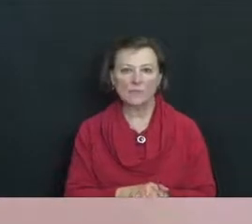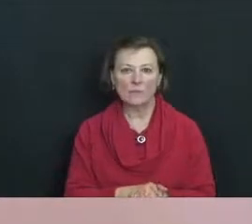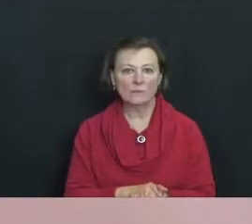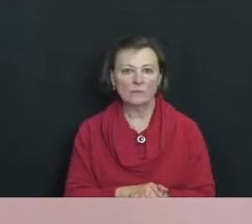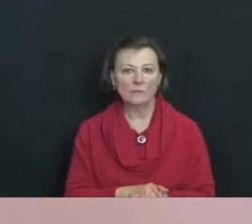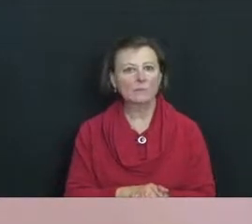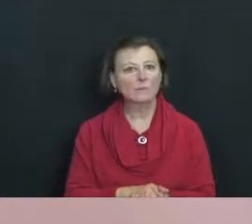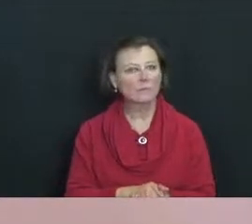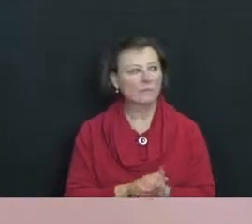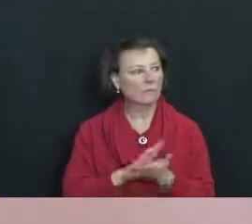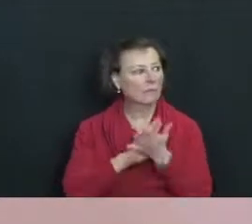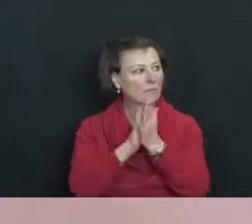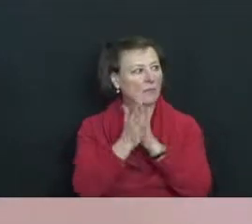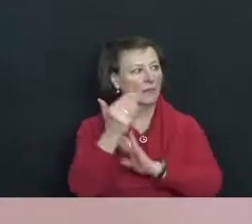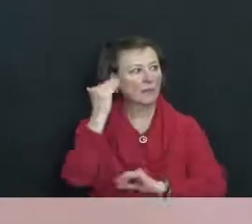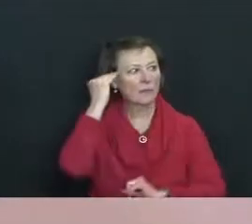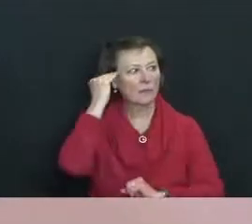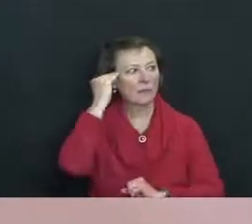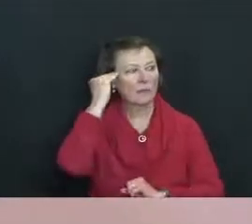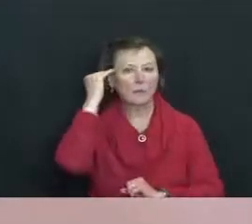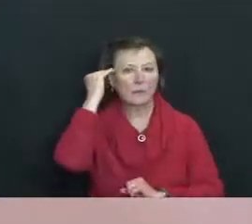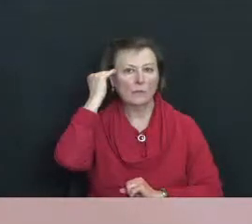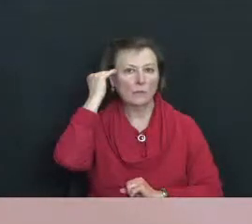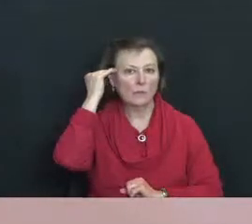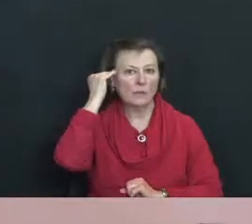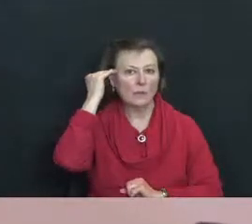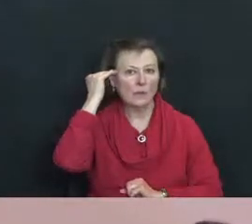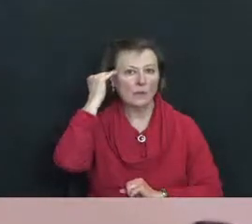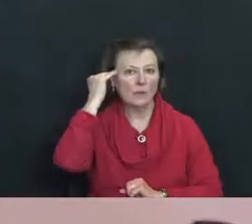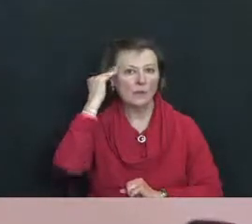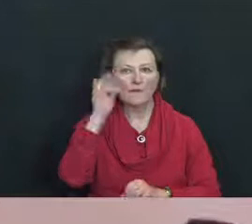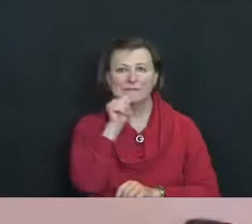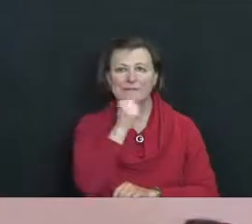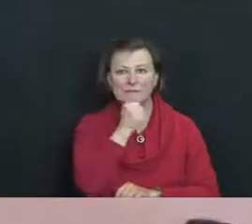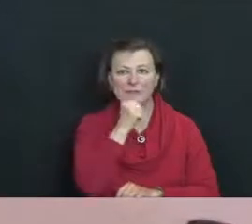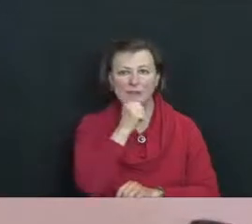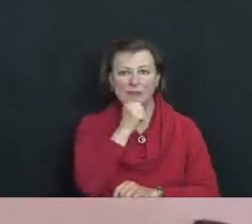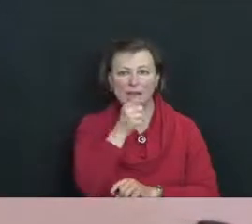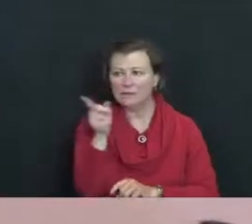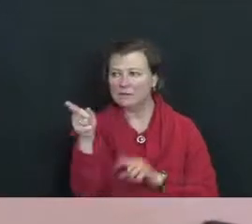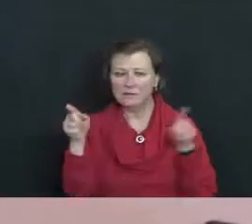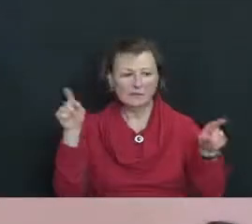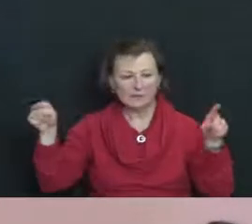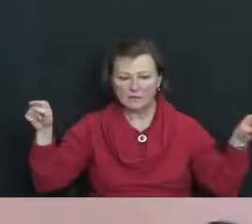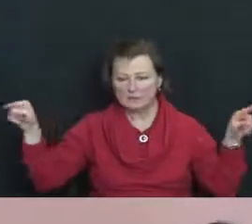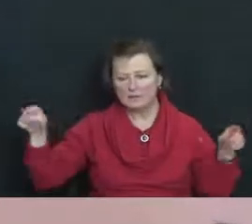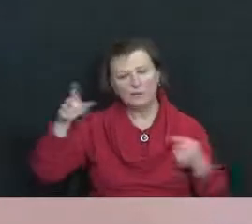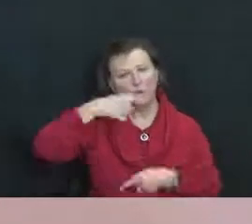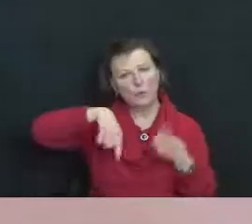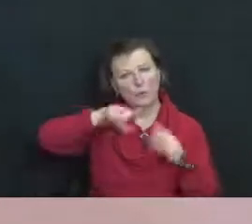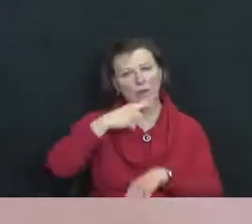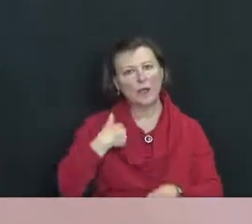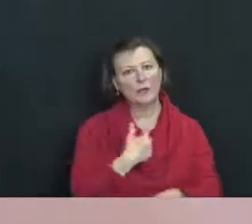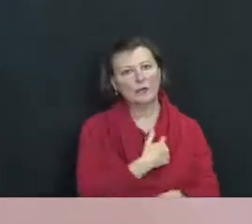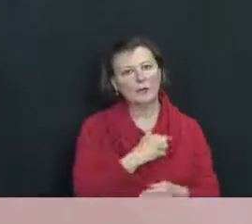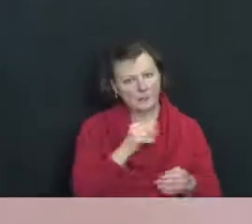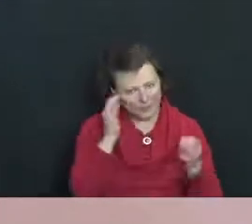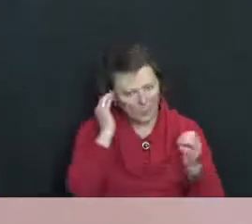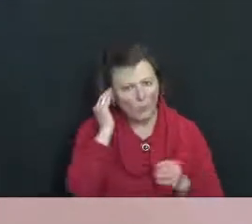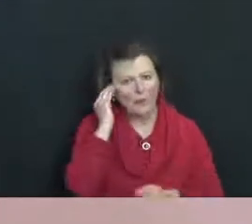Let us be aware of the suffering of those around us. Let us be aware of the